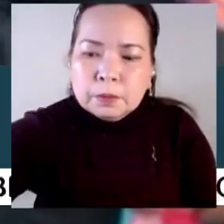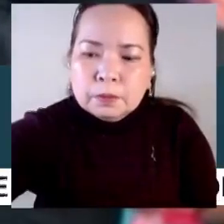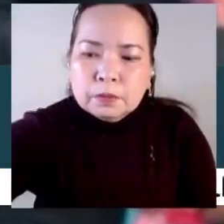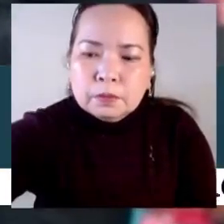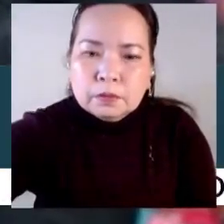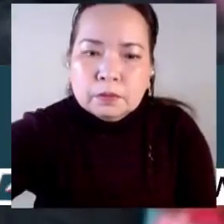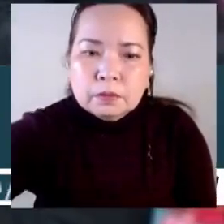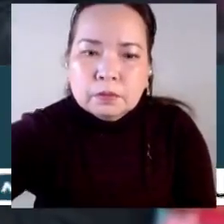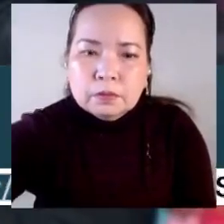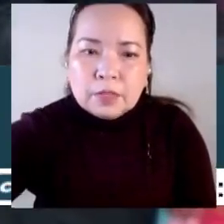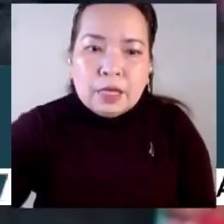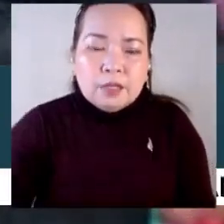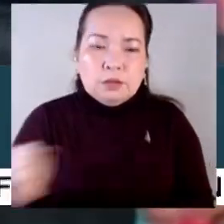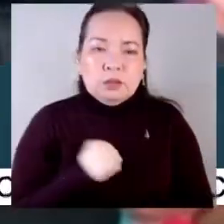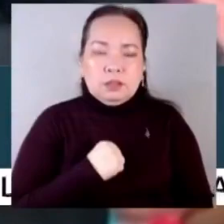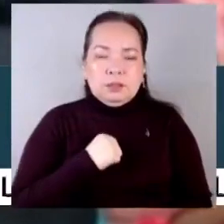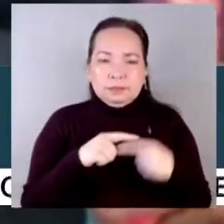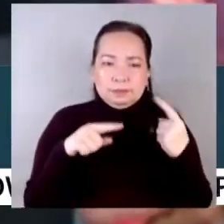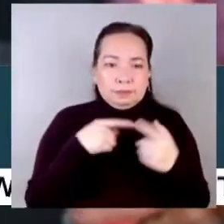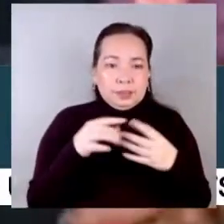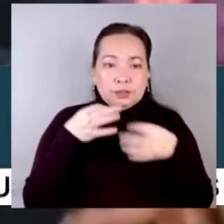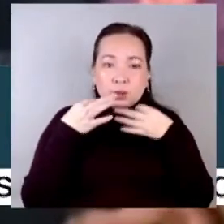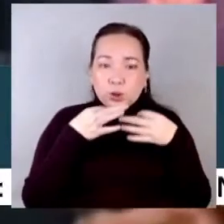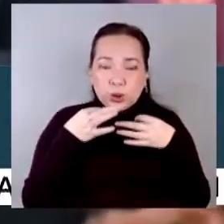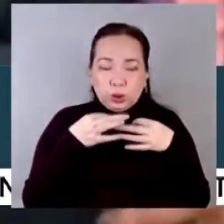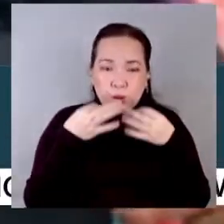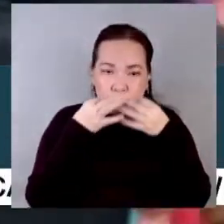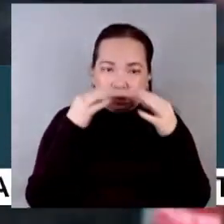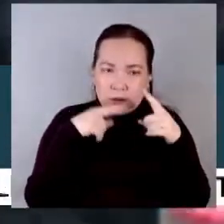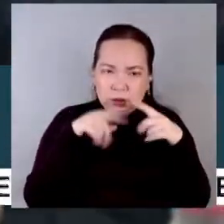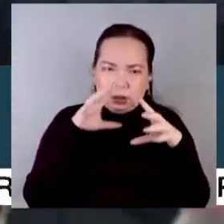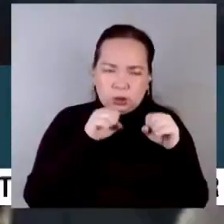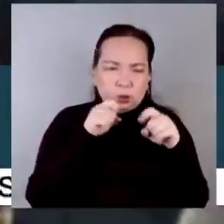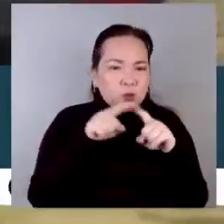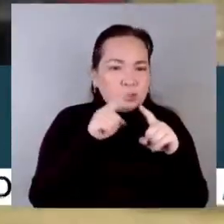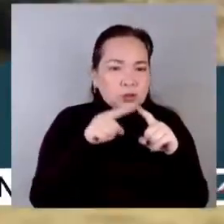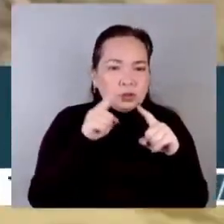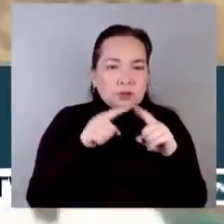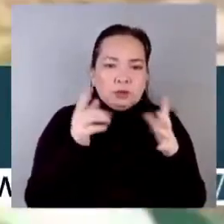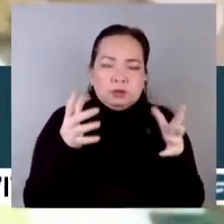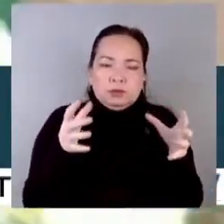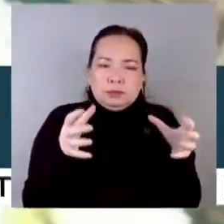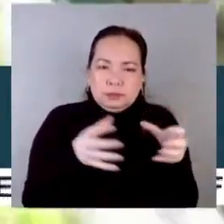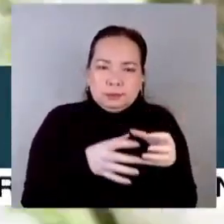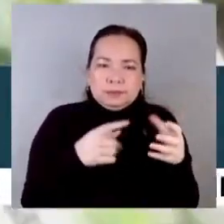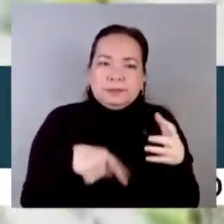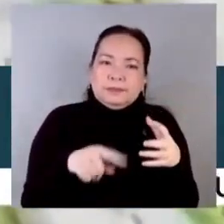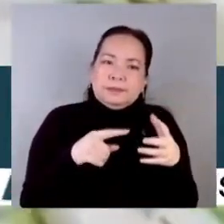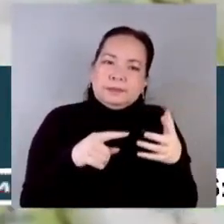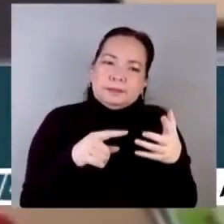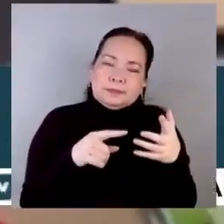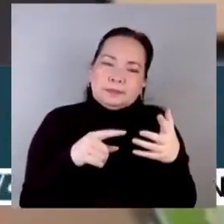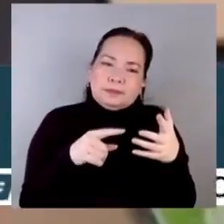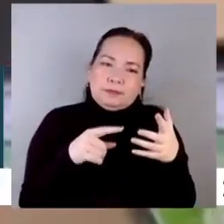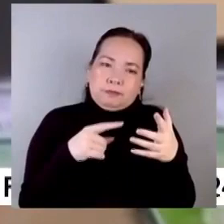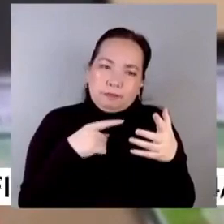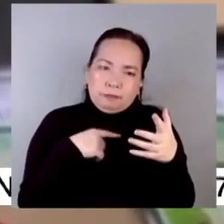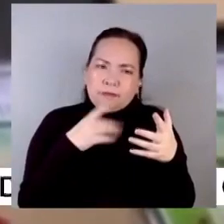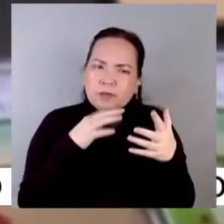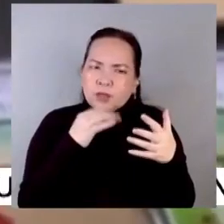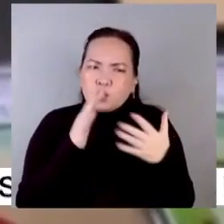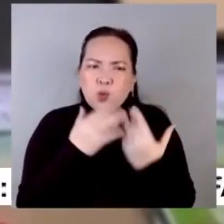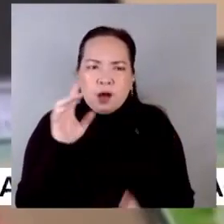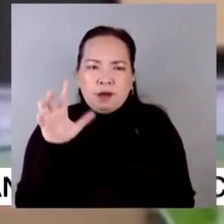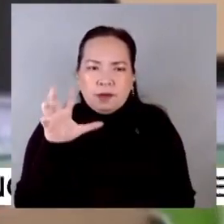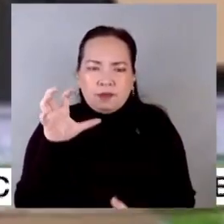shabu, were seized in two buy-bust operations. The haul is estimated to be worth over half a billion pesos.